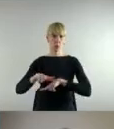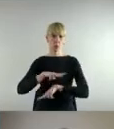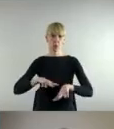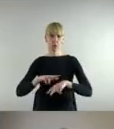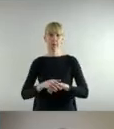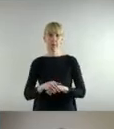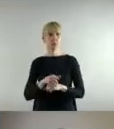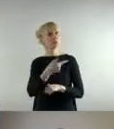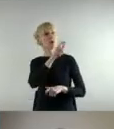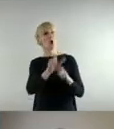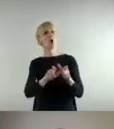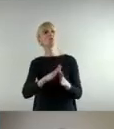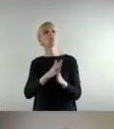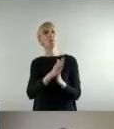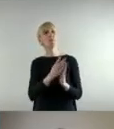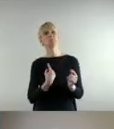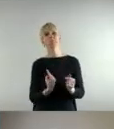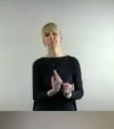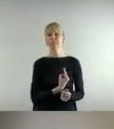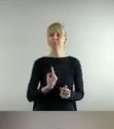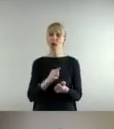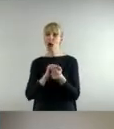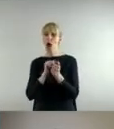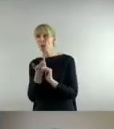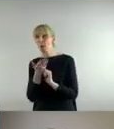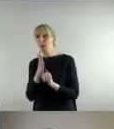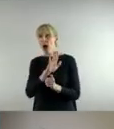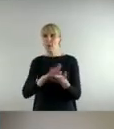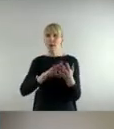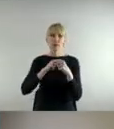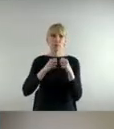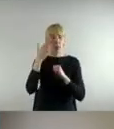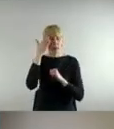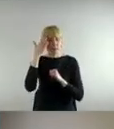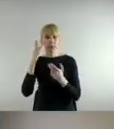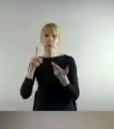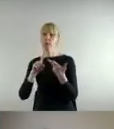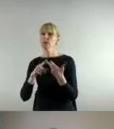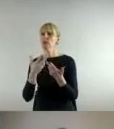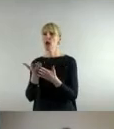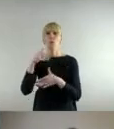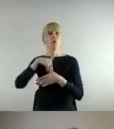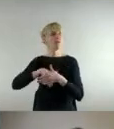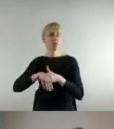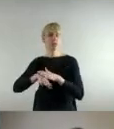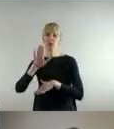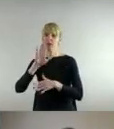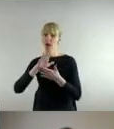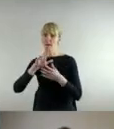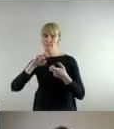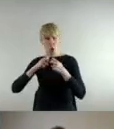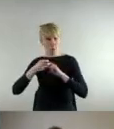lived often alone, with mental challenges, and those with internal family problems, and those who have trouble